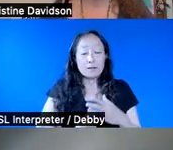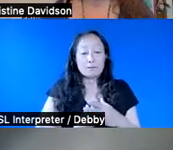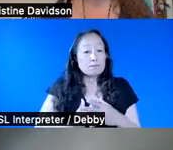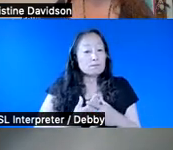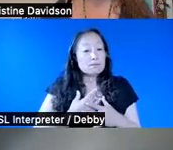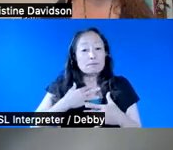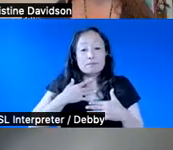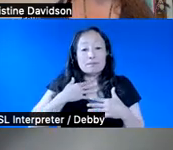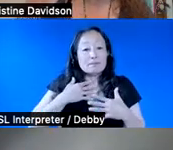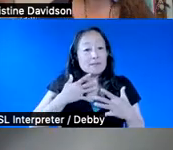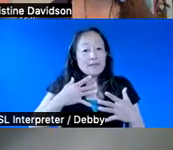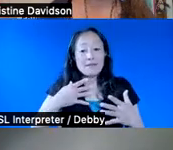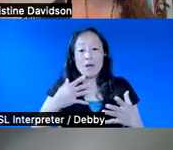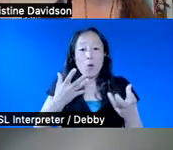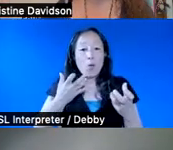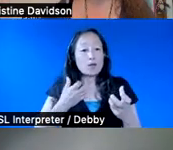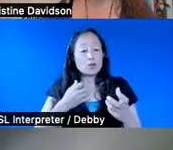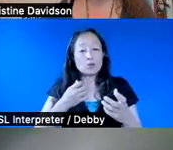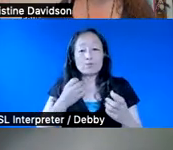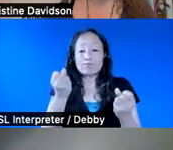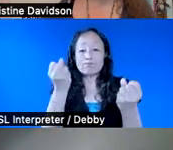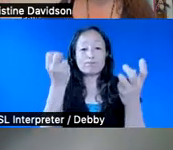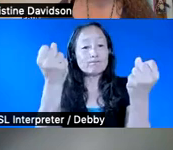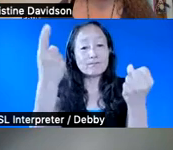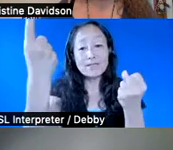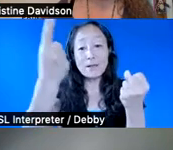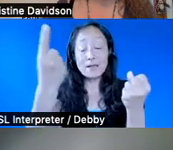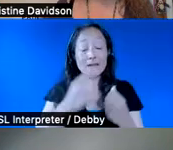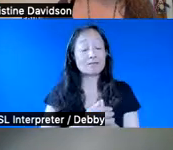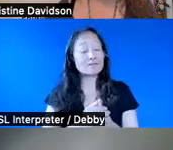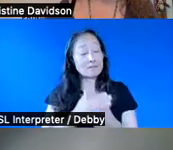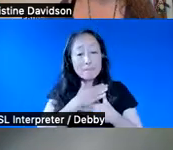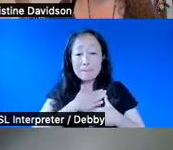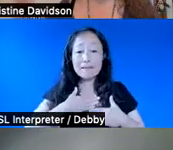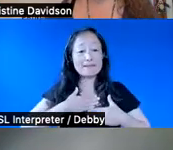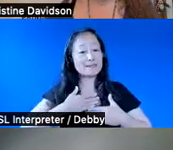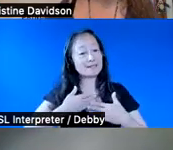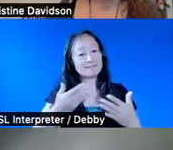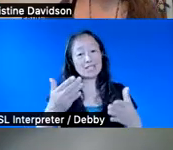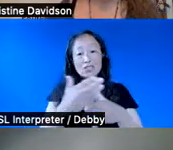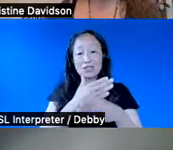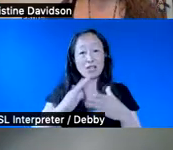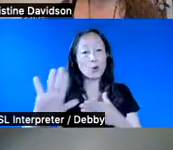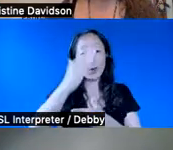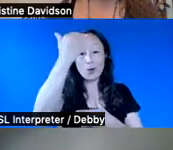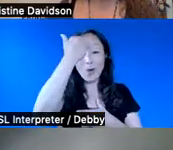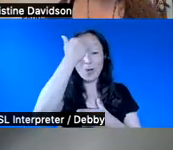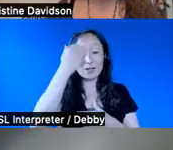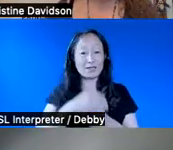to add that gift here. Gift us with that knowledge. Don't hold it back because of some